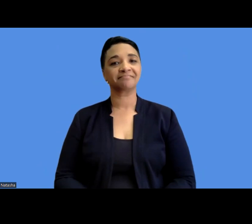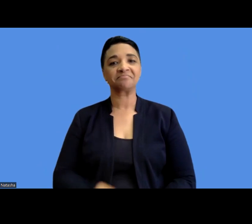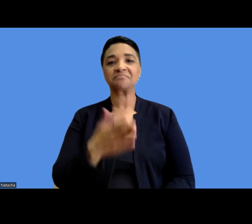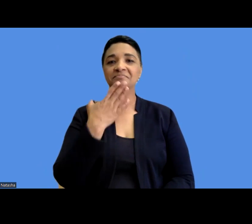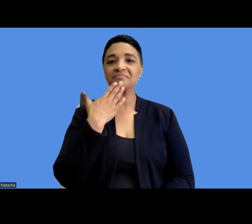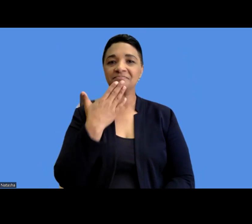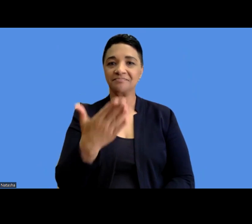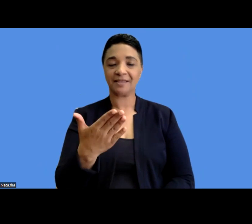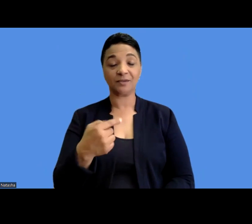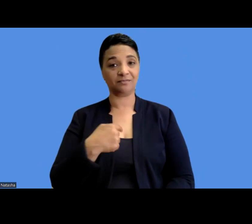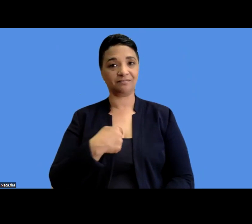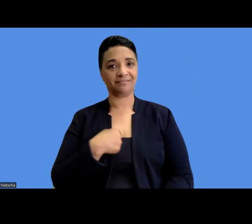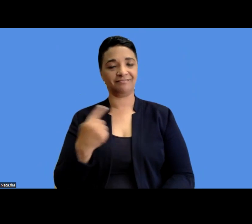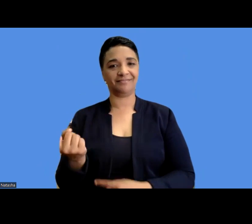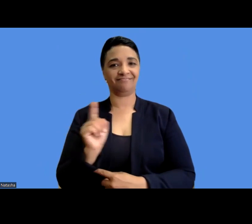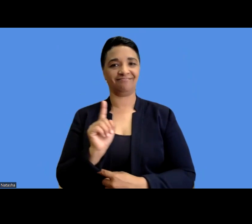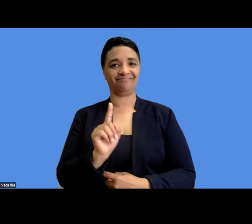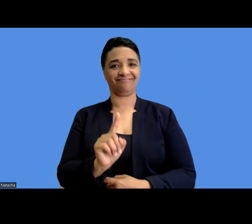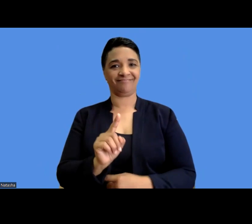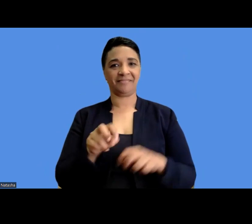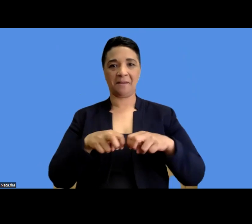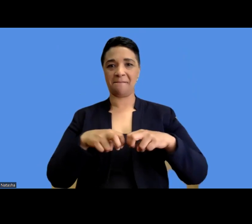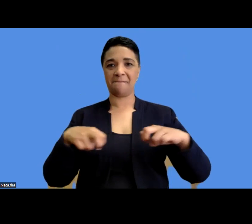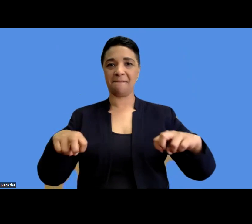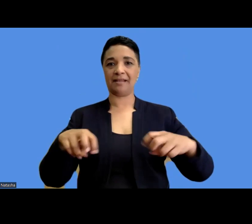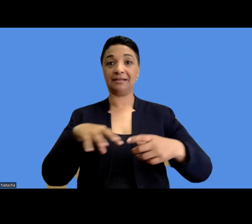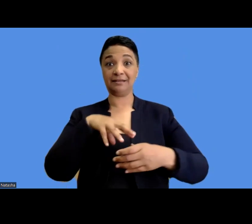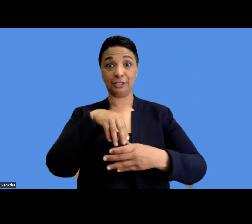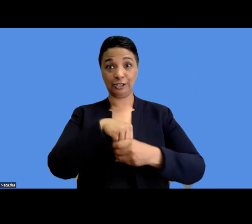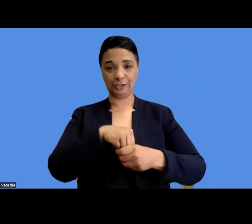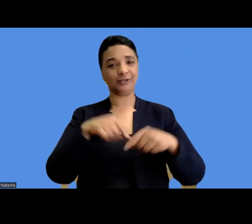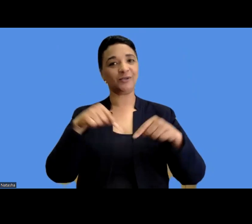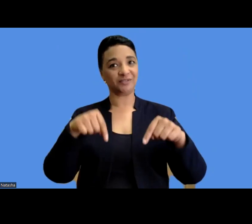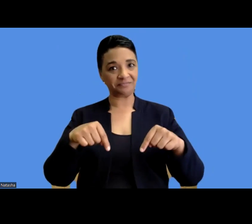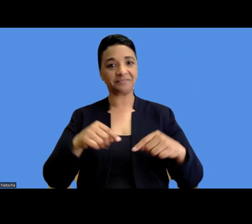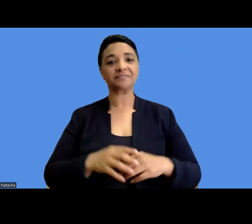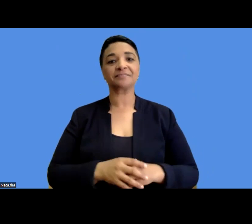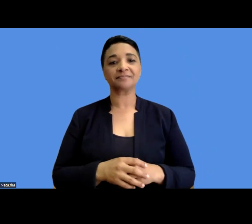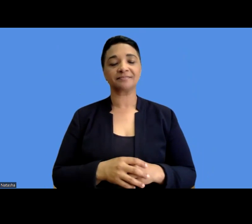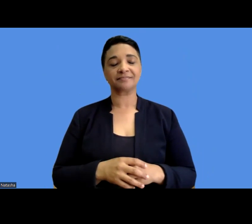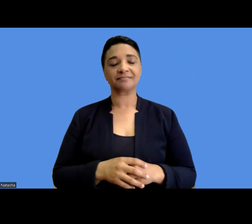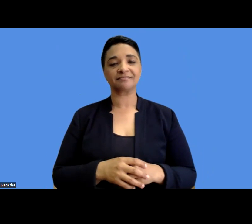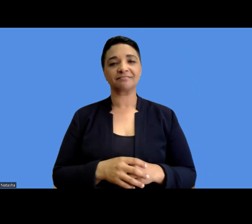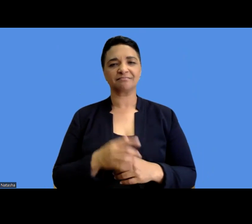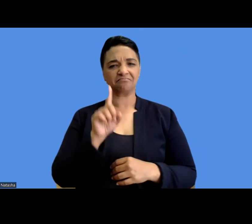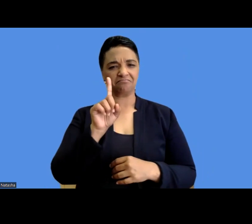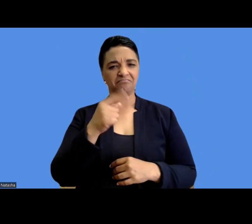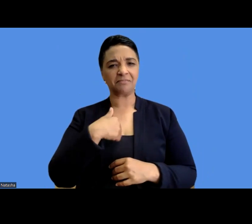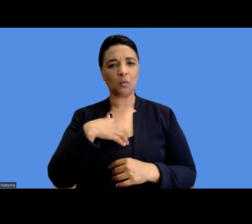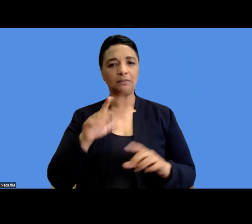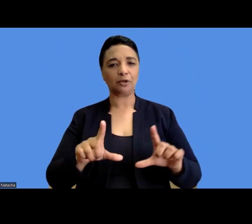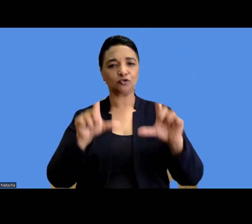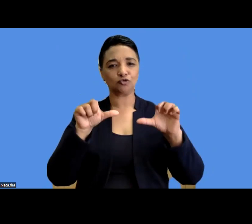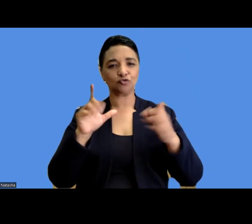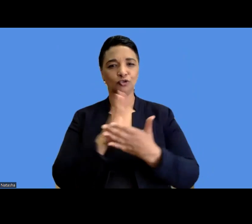opportunity to be in the panel for this session. Just 1 second, let me share my screen.